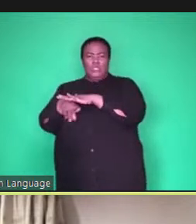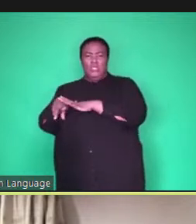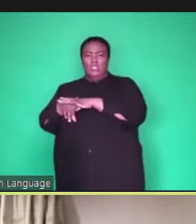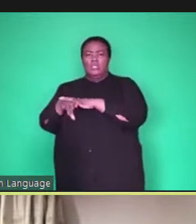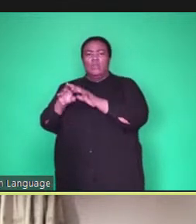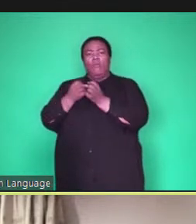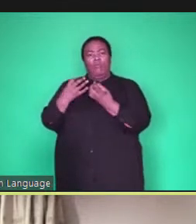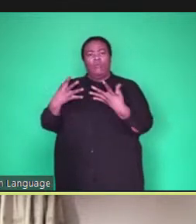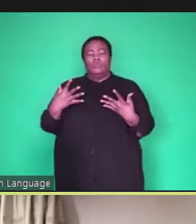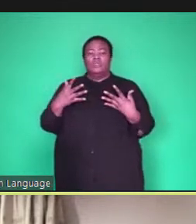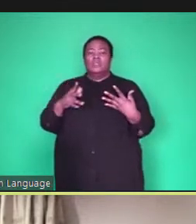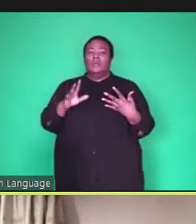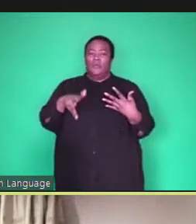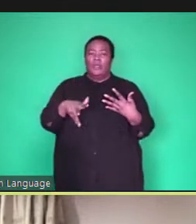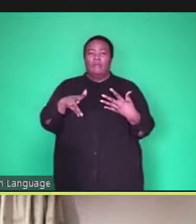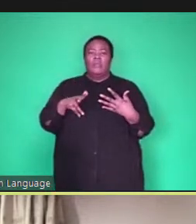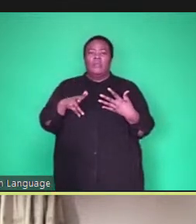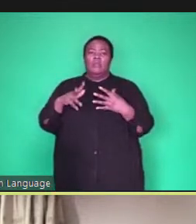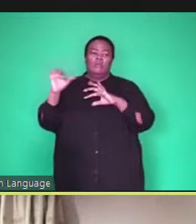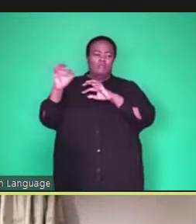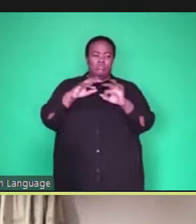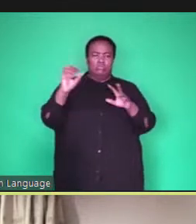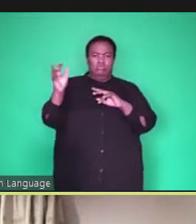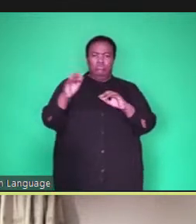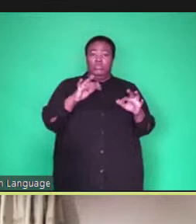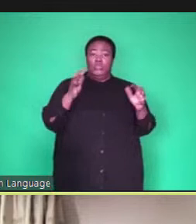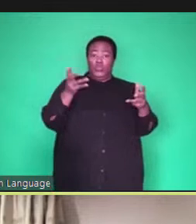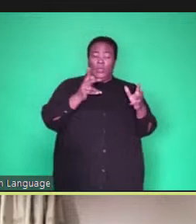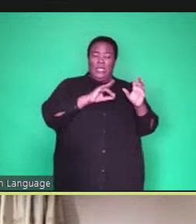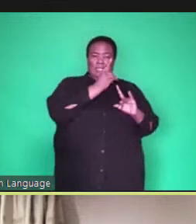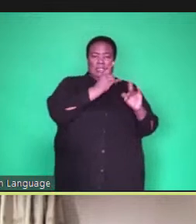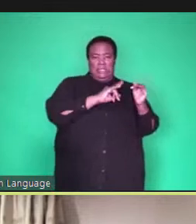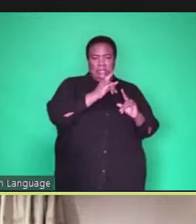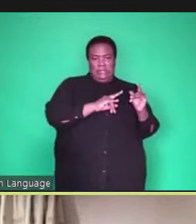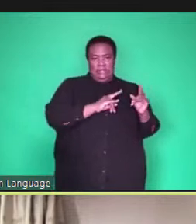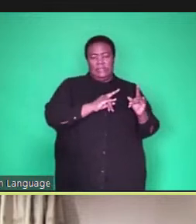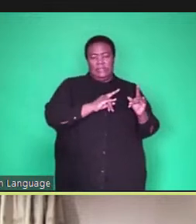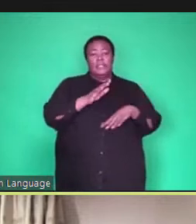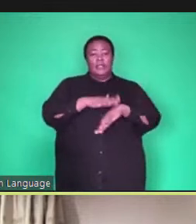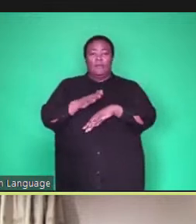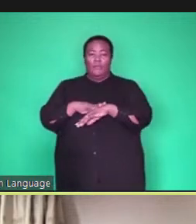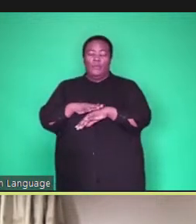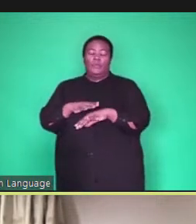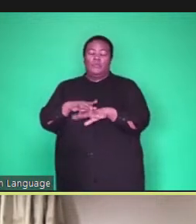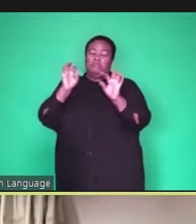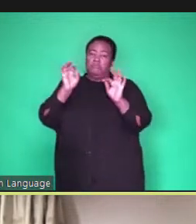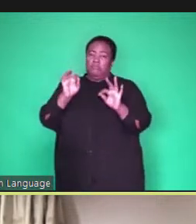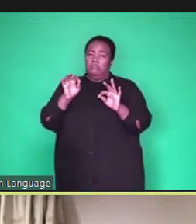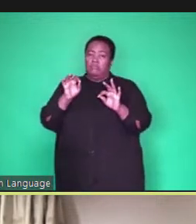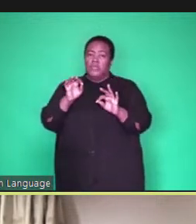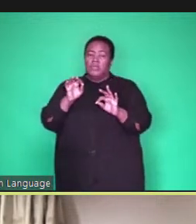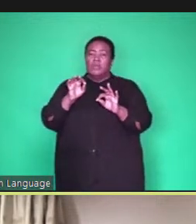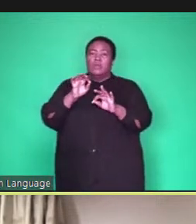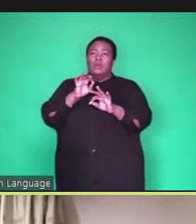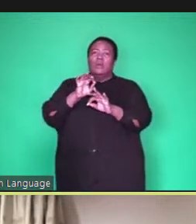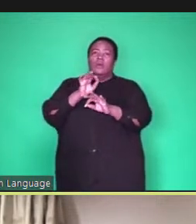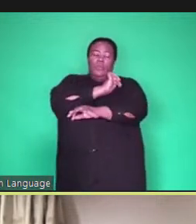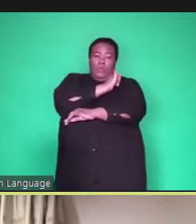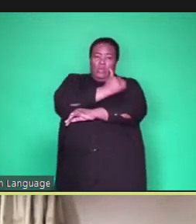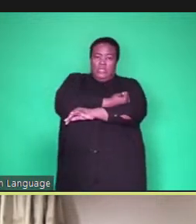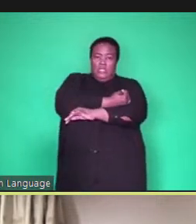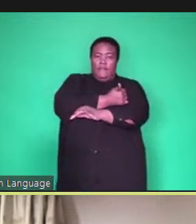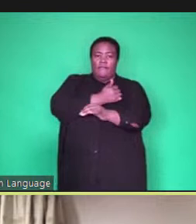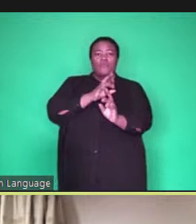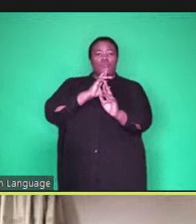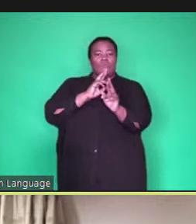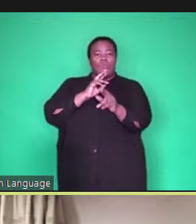is going to be into cities. The most authoritative report that we've seen on the issue is the 2018 Groundswell report that